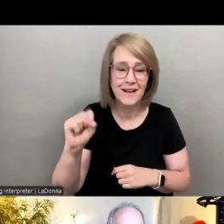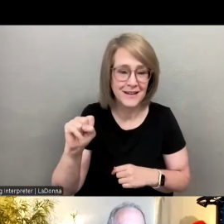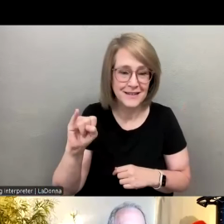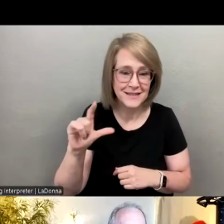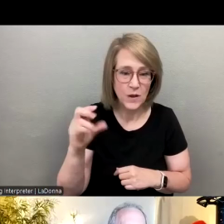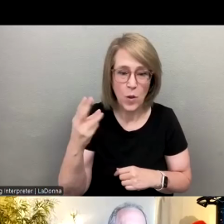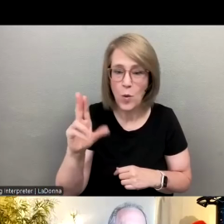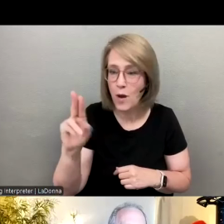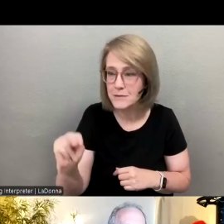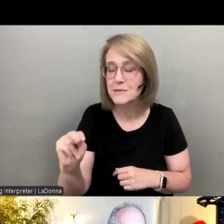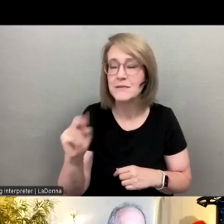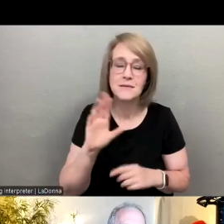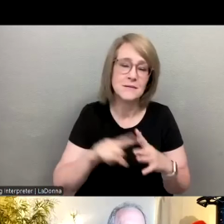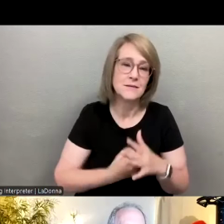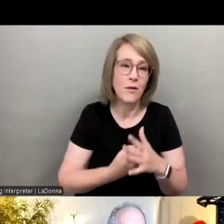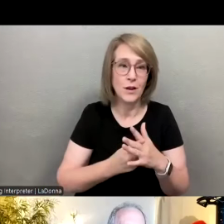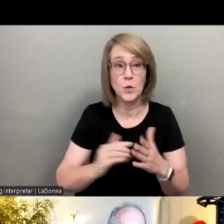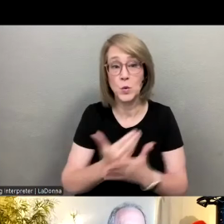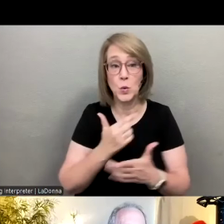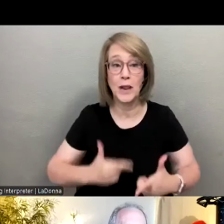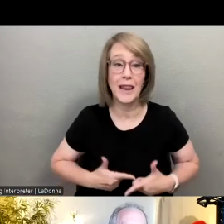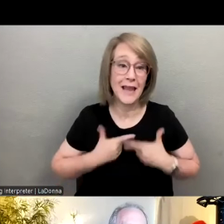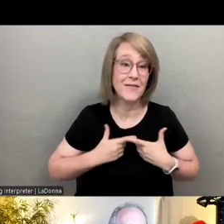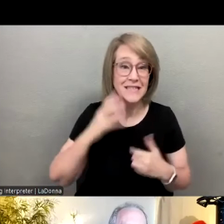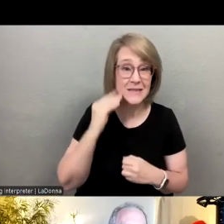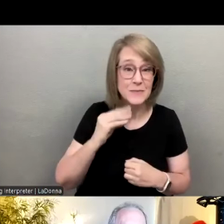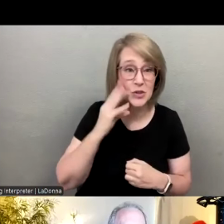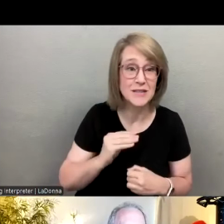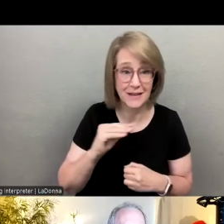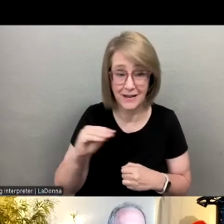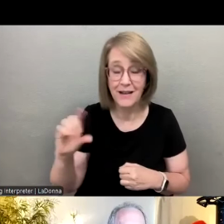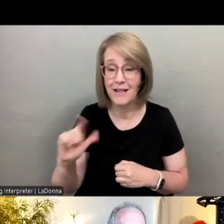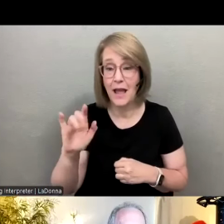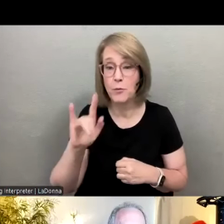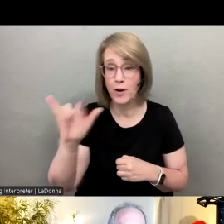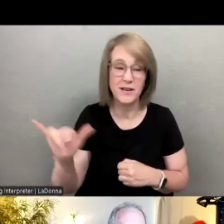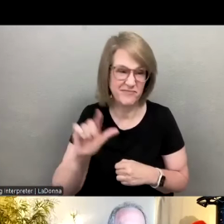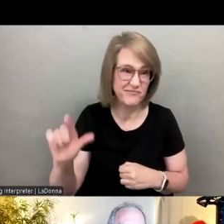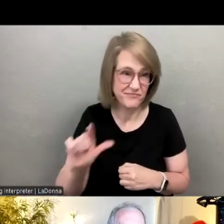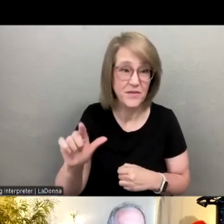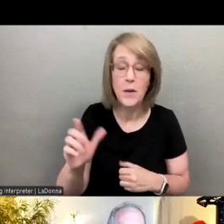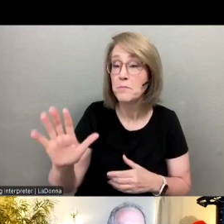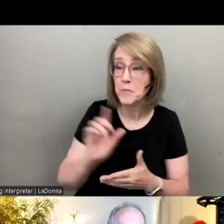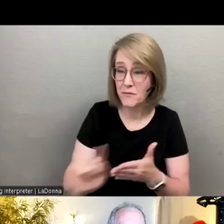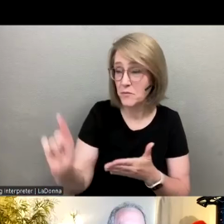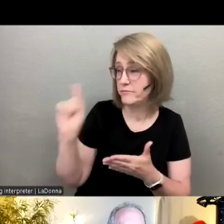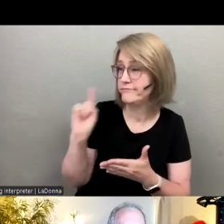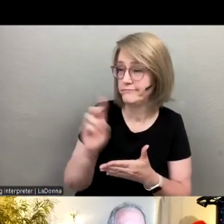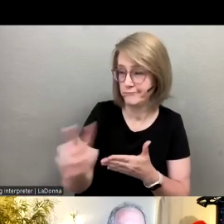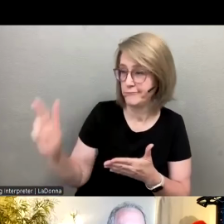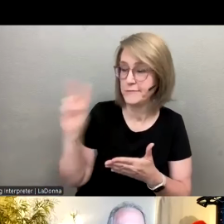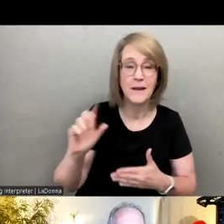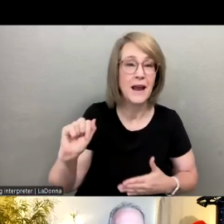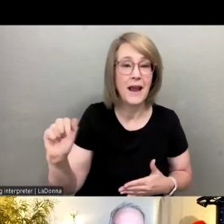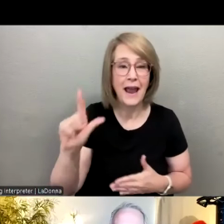Library segment a couple of weeks ago now. We had Allie Robinson on, brand new author